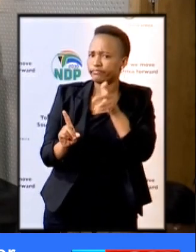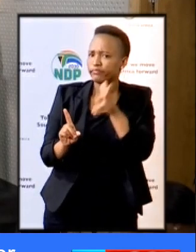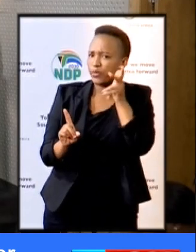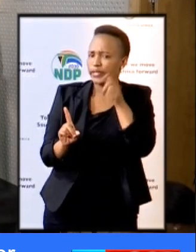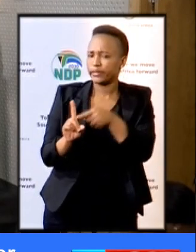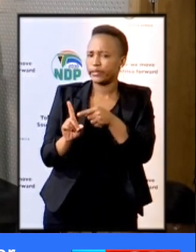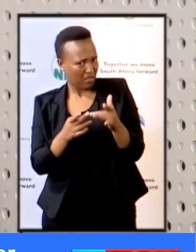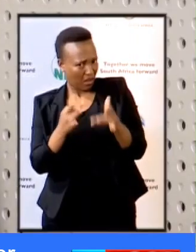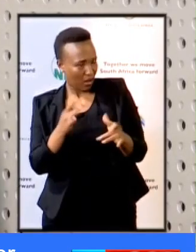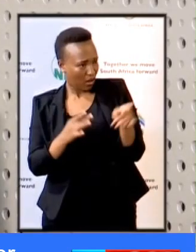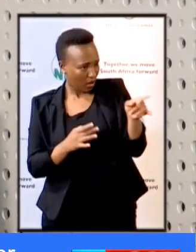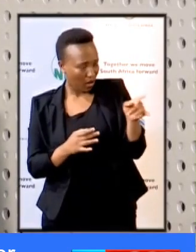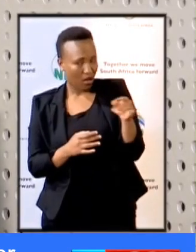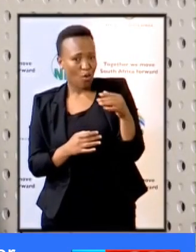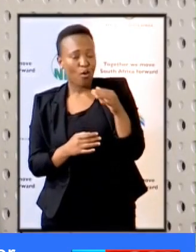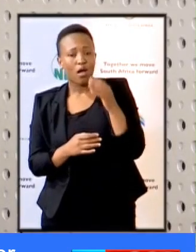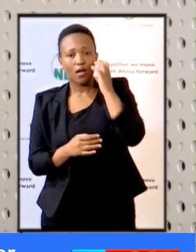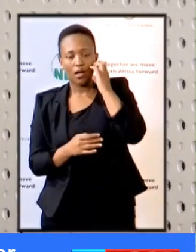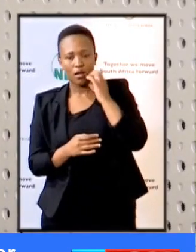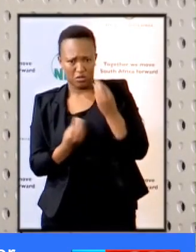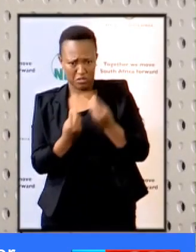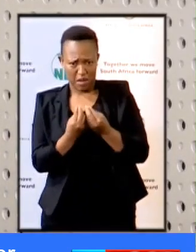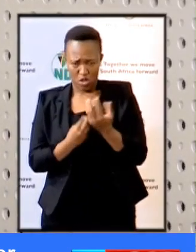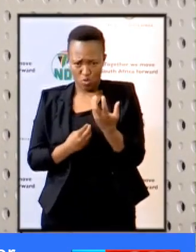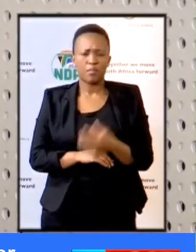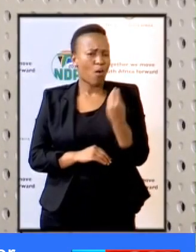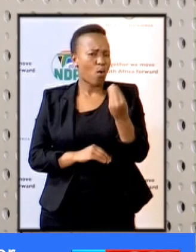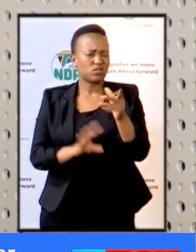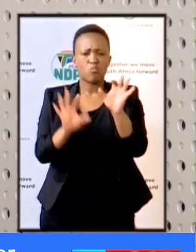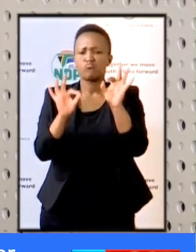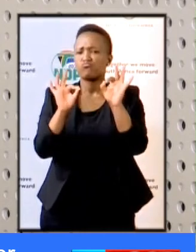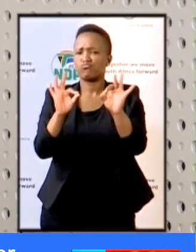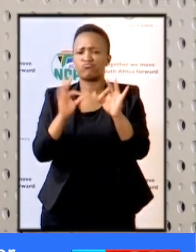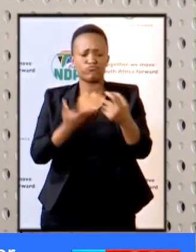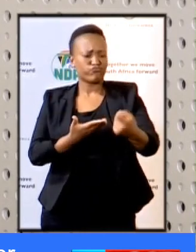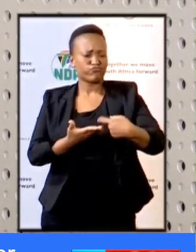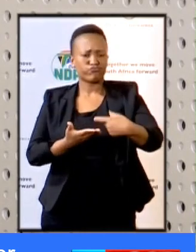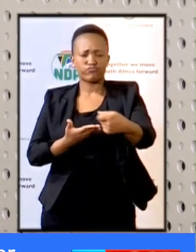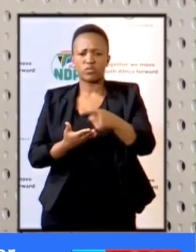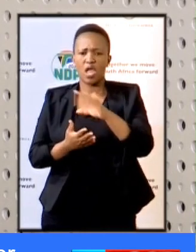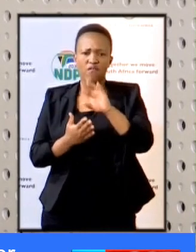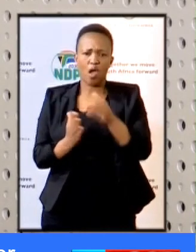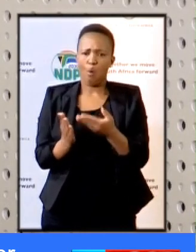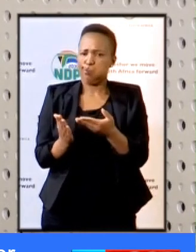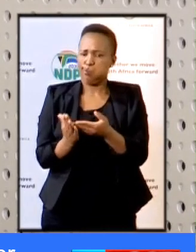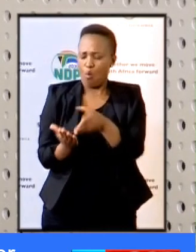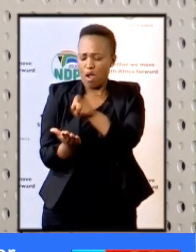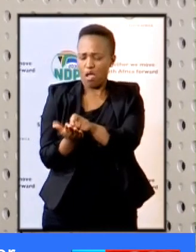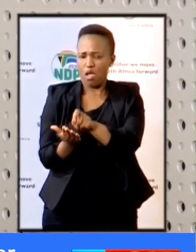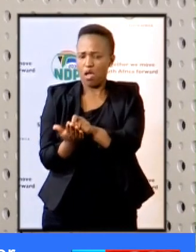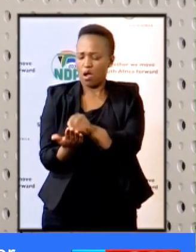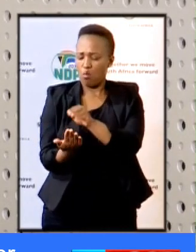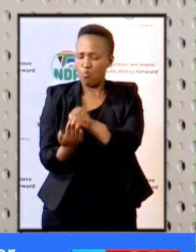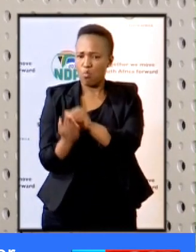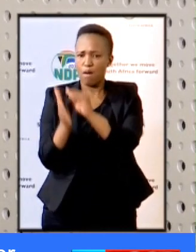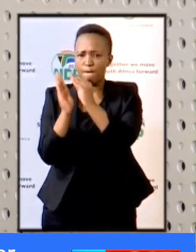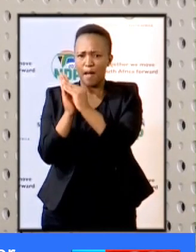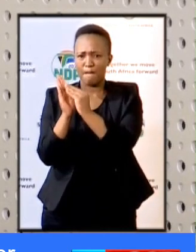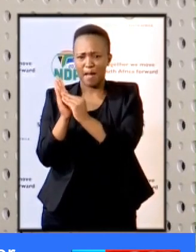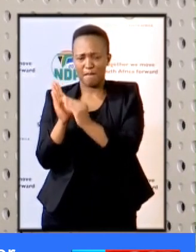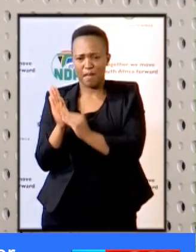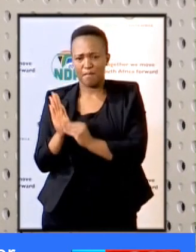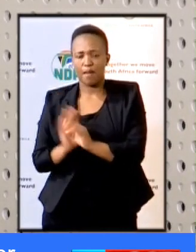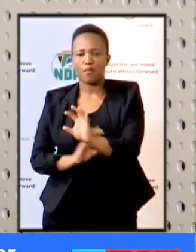difficulty. I think we know that we don't go wrong. They are all written down.